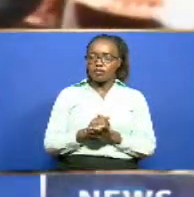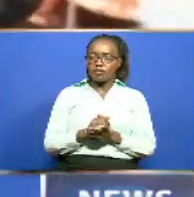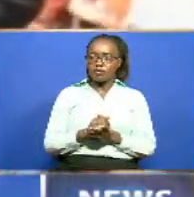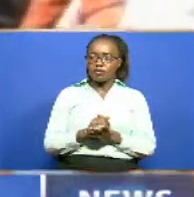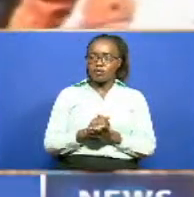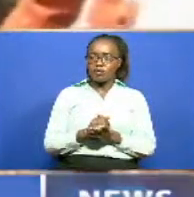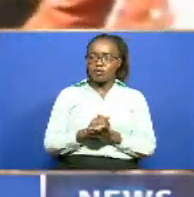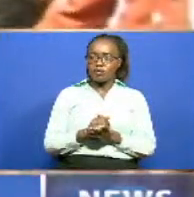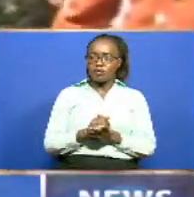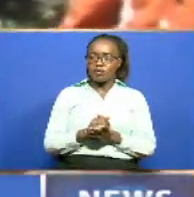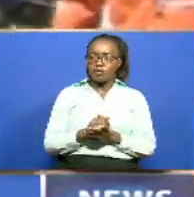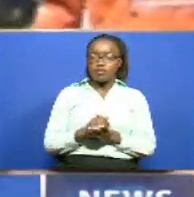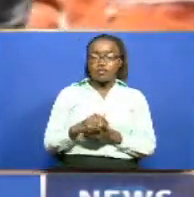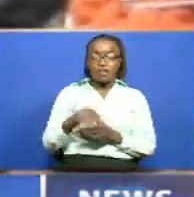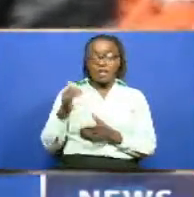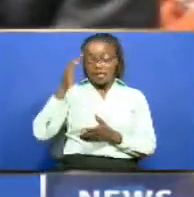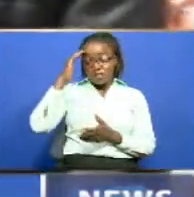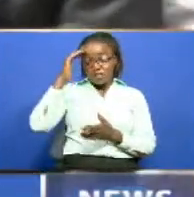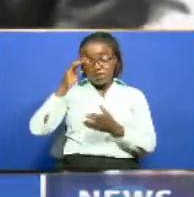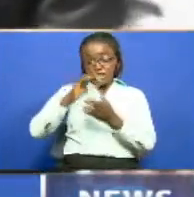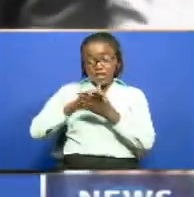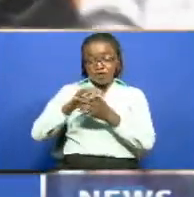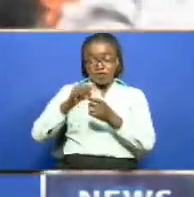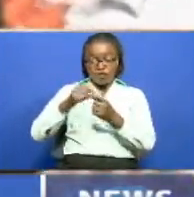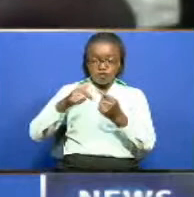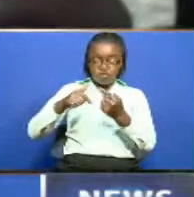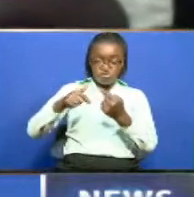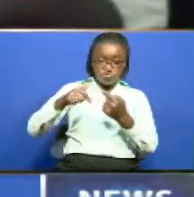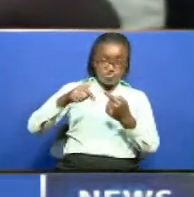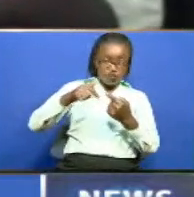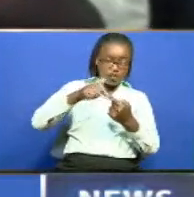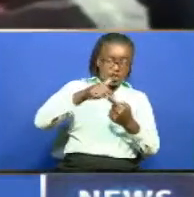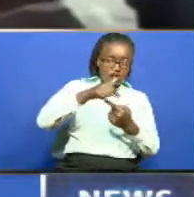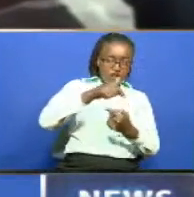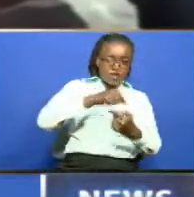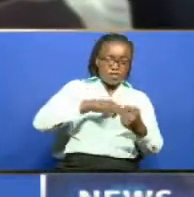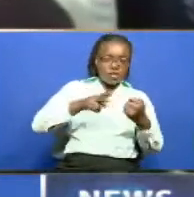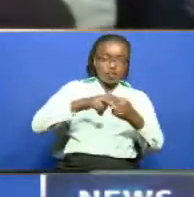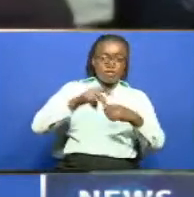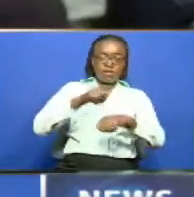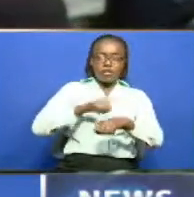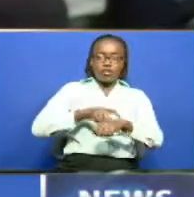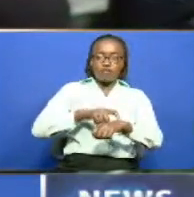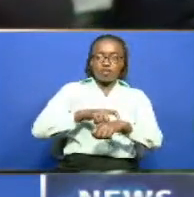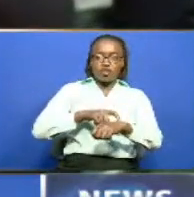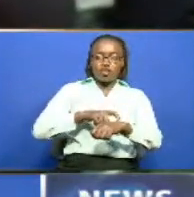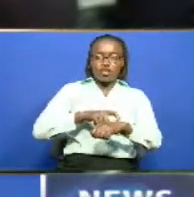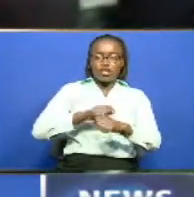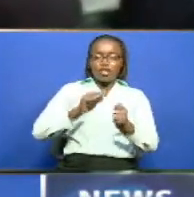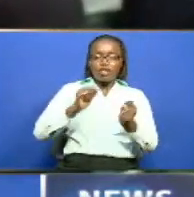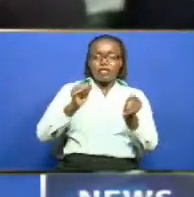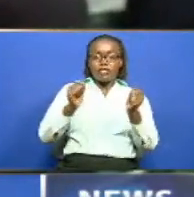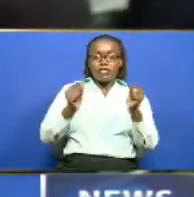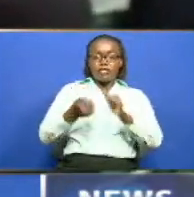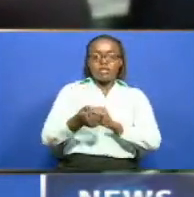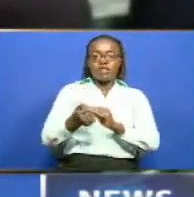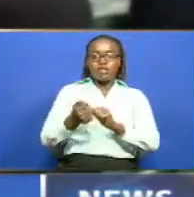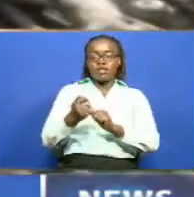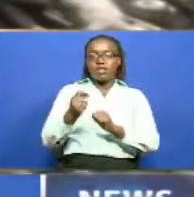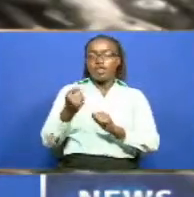Some natives believe that going around a Mugumo tree 7 times would automatically change one's